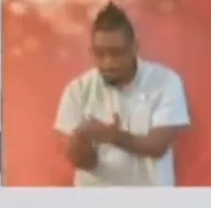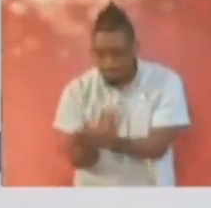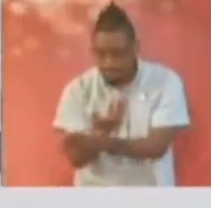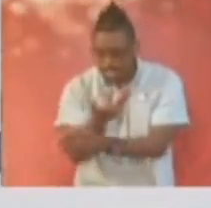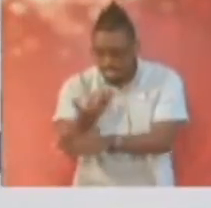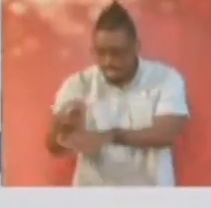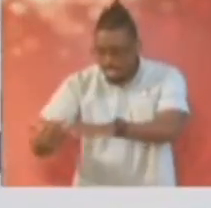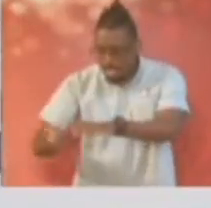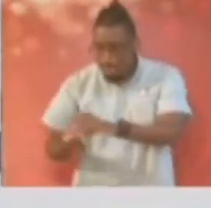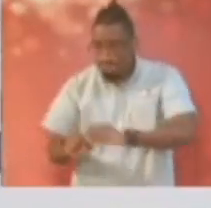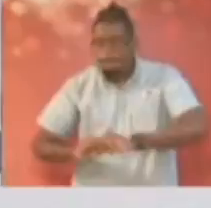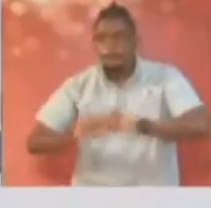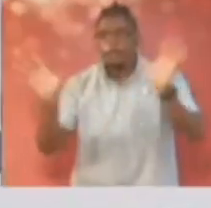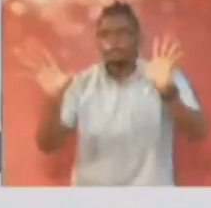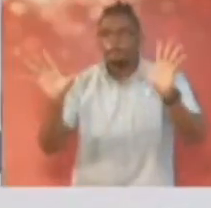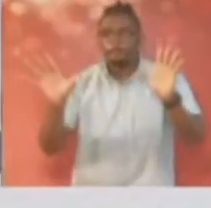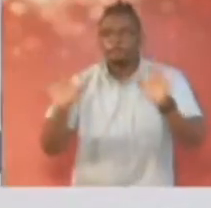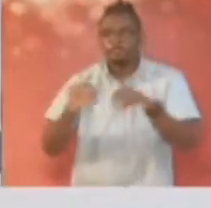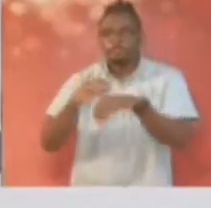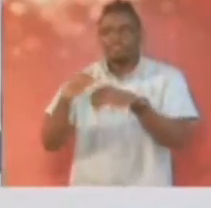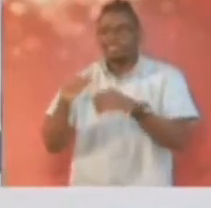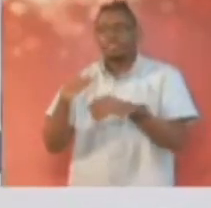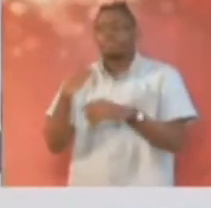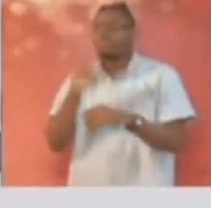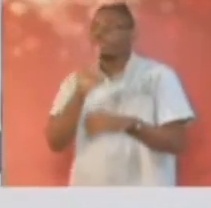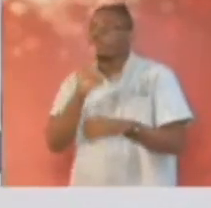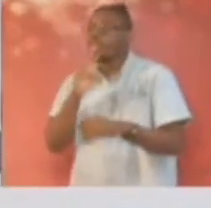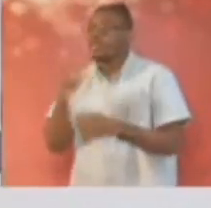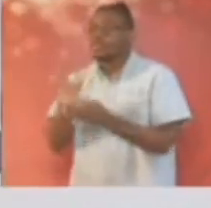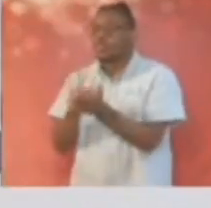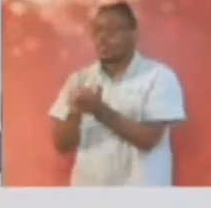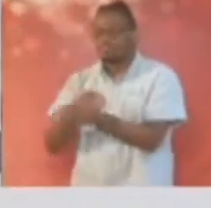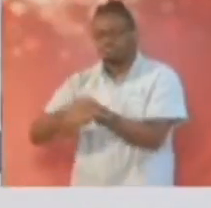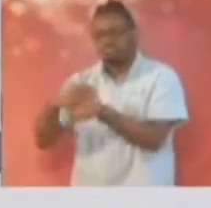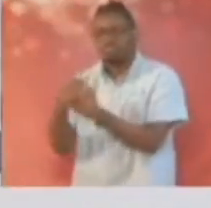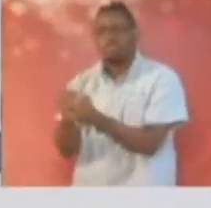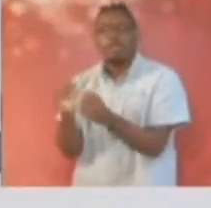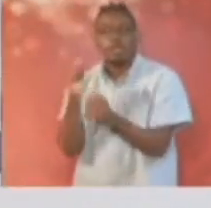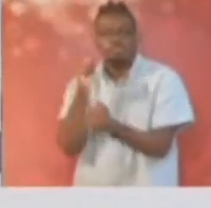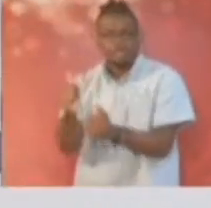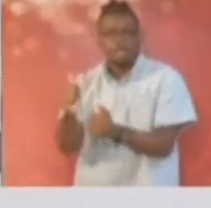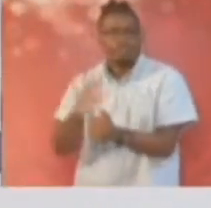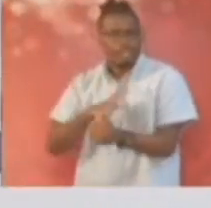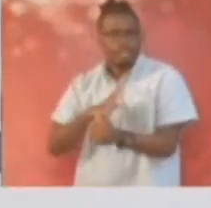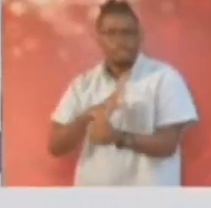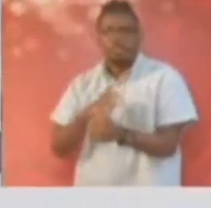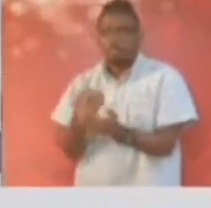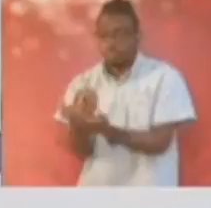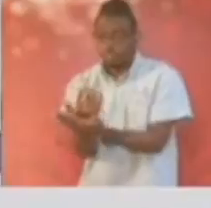your hands instead of using hand sanitizers just prior to these activities with soap and water.